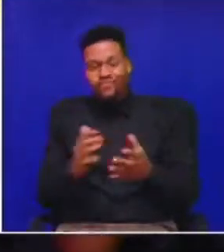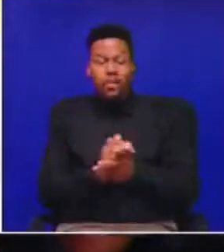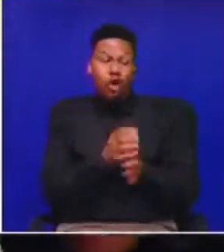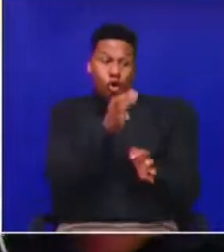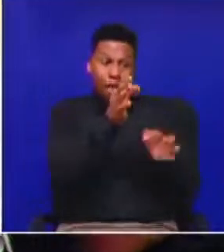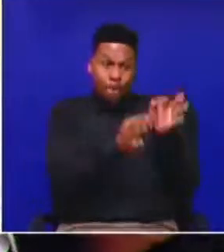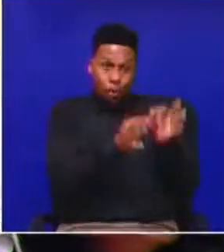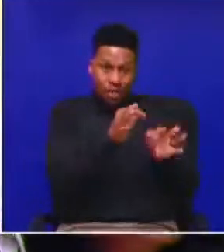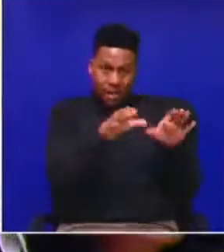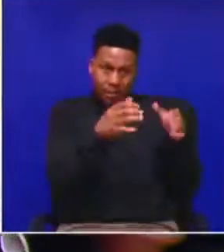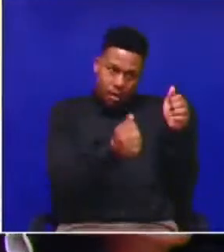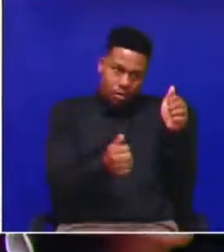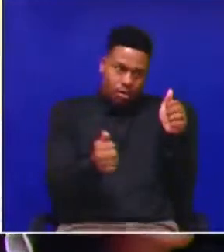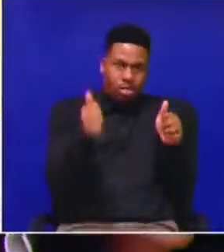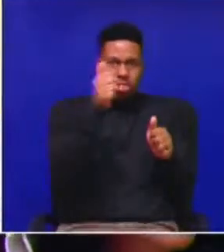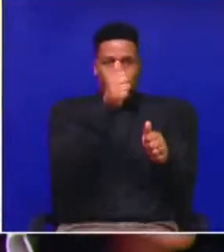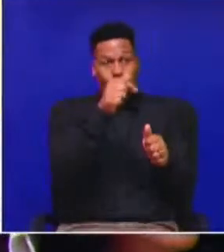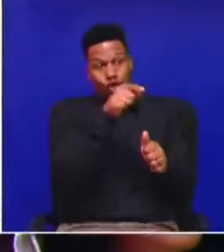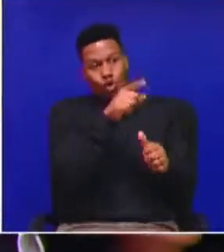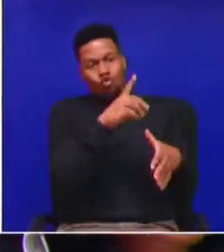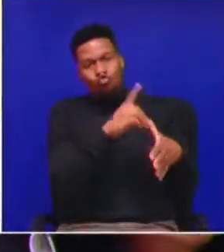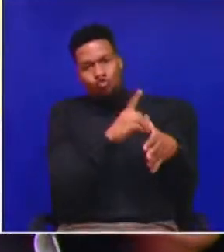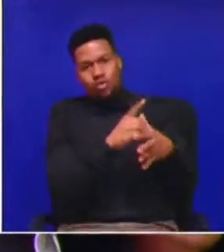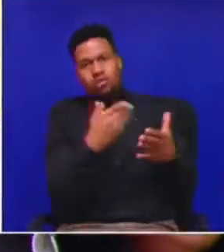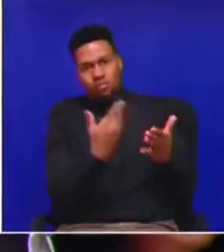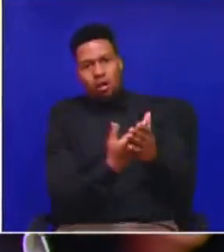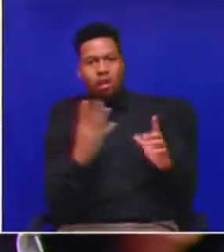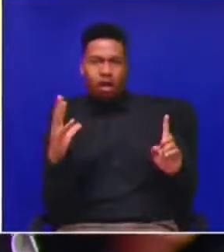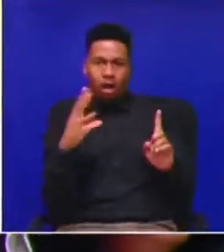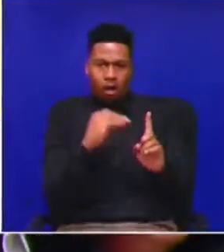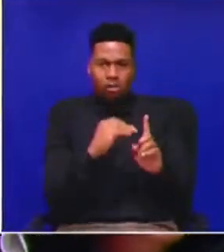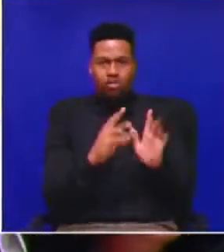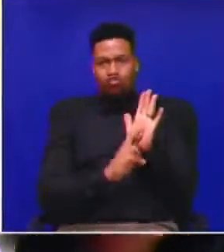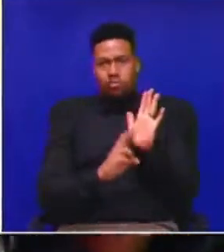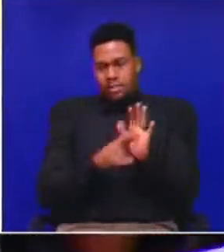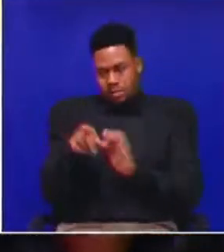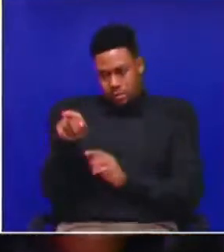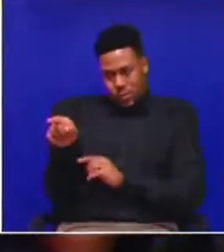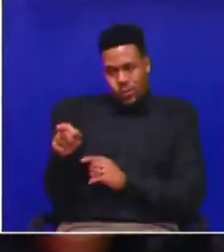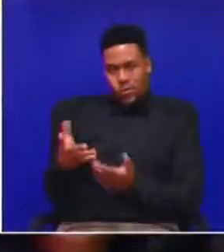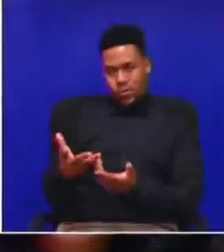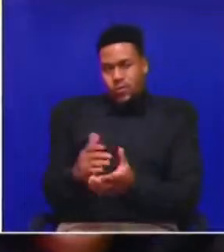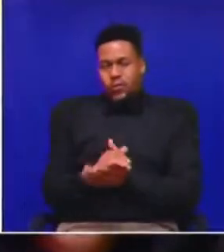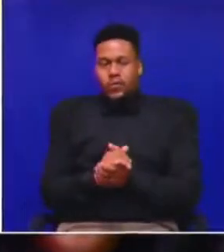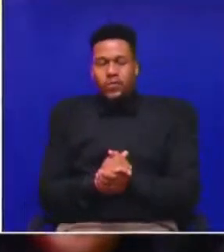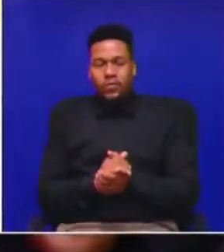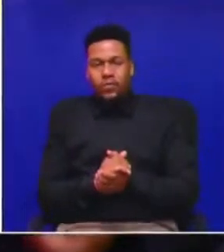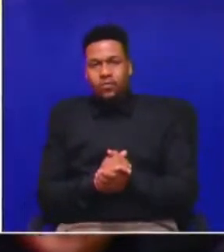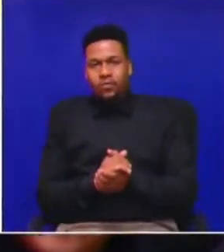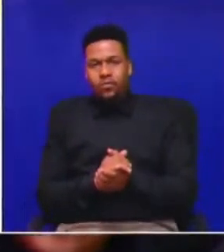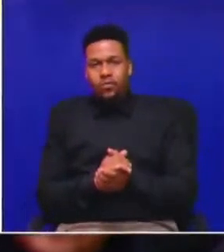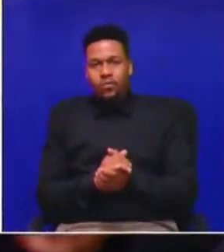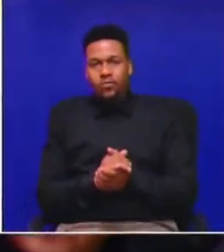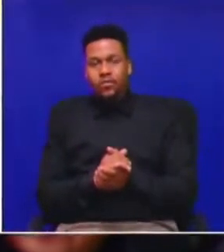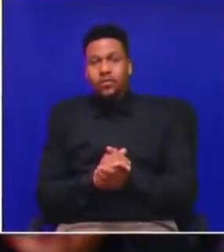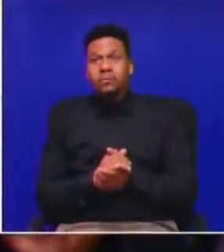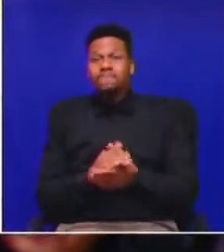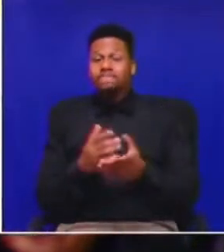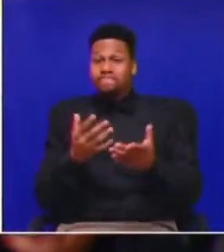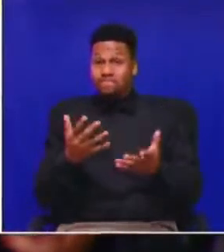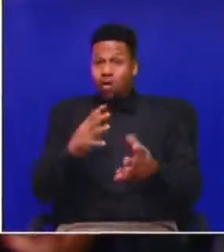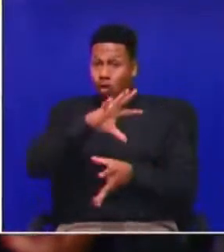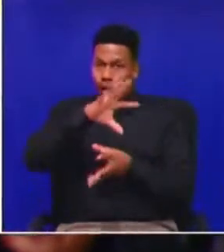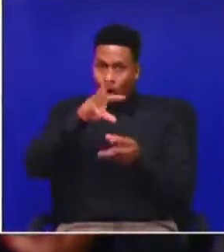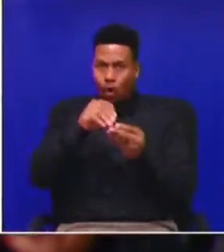on duty will be allowed to ask the question on behalf of their member or any other designated member. When all the